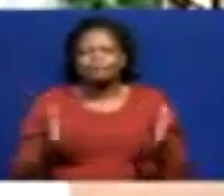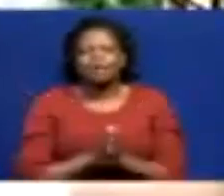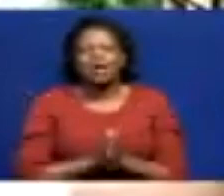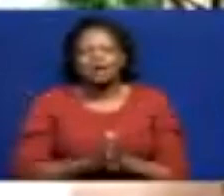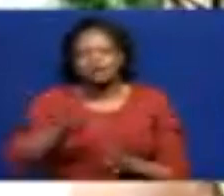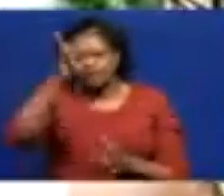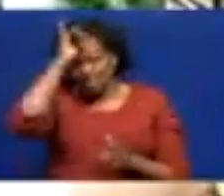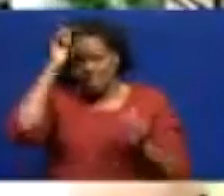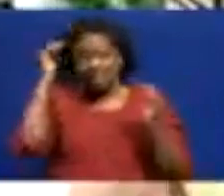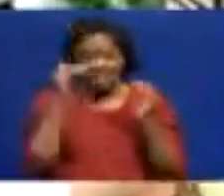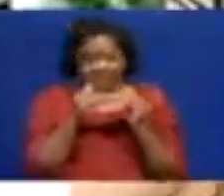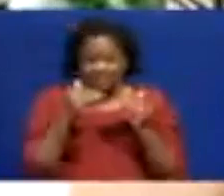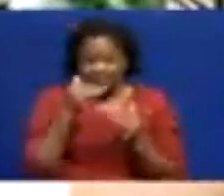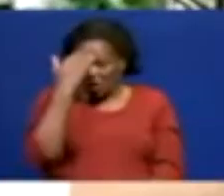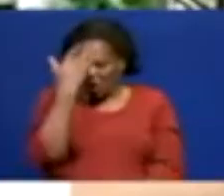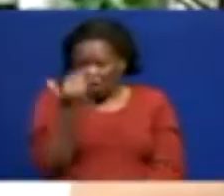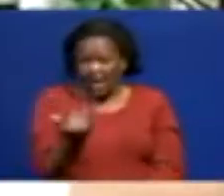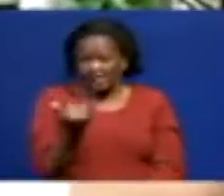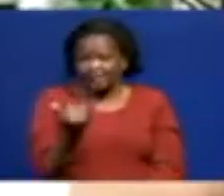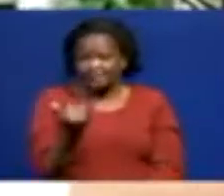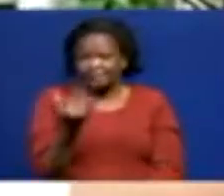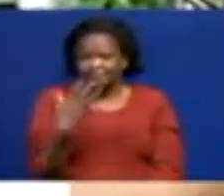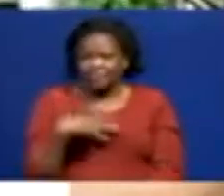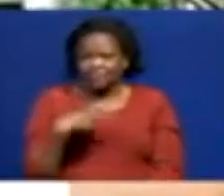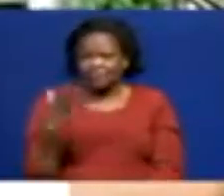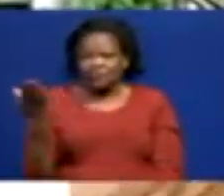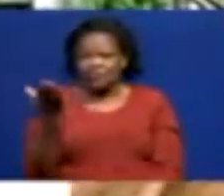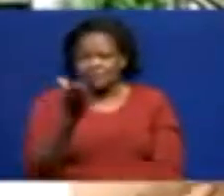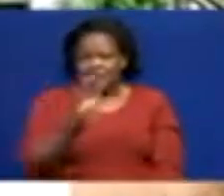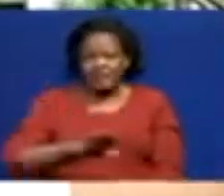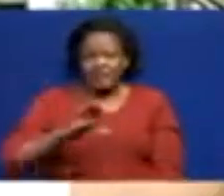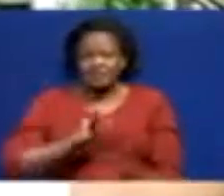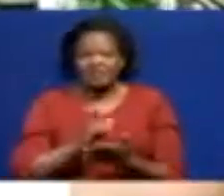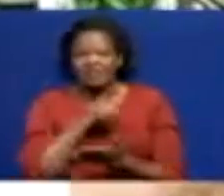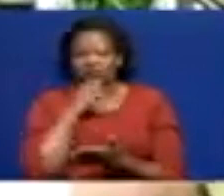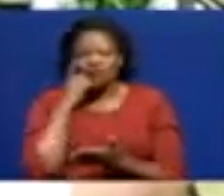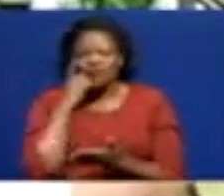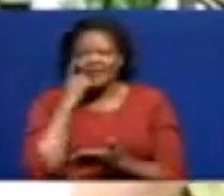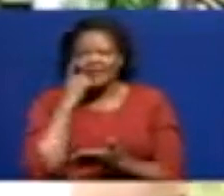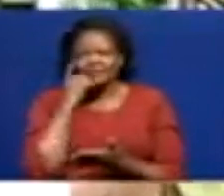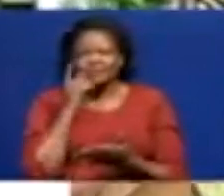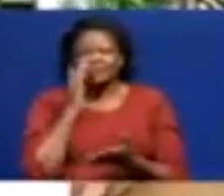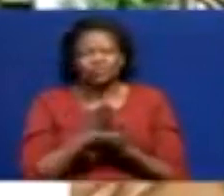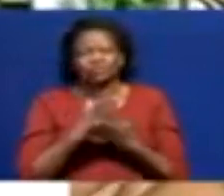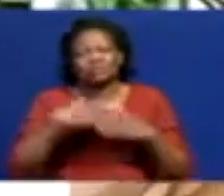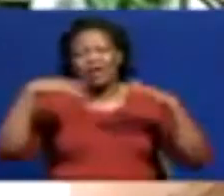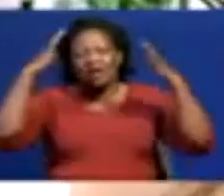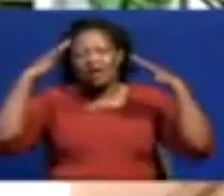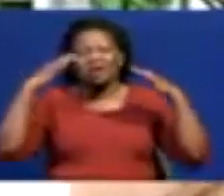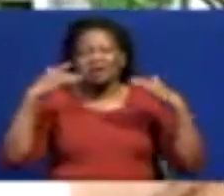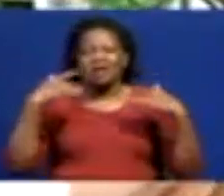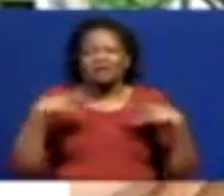mashinani. Manake ukiangalia hata wenzetu nchi sehemu ambazo zina ukame. Tunashukuru mvua yanyesha, tumelima mahindi lakini kwa sasa hivi